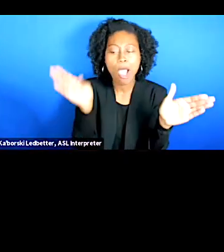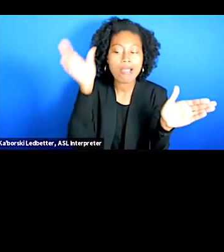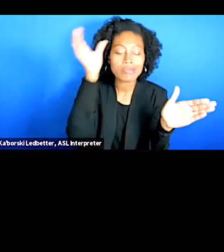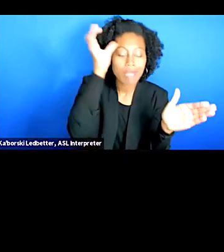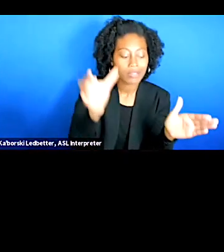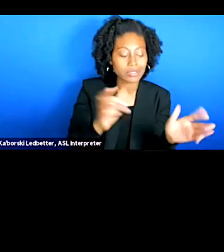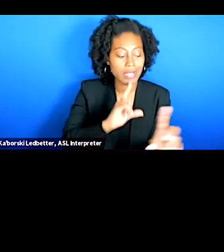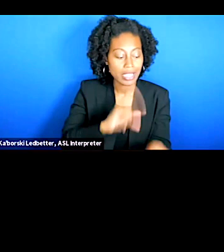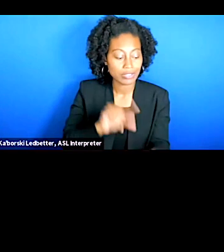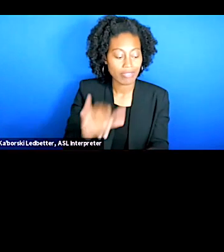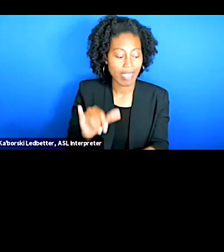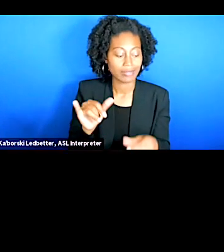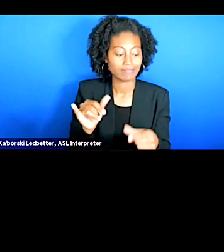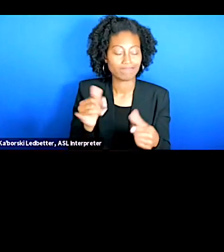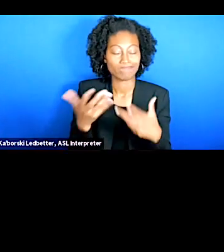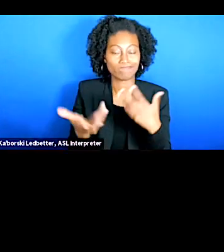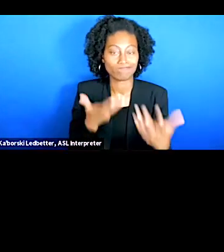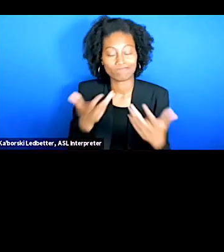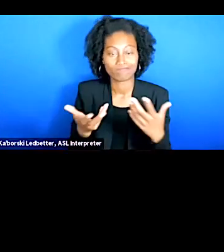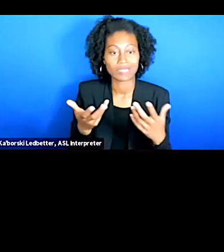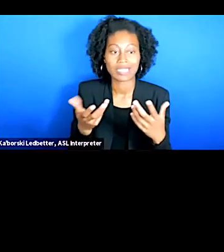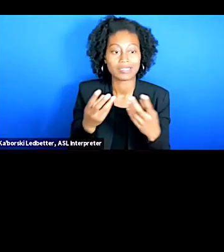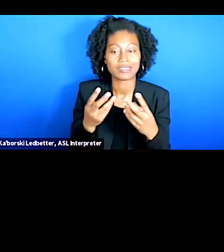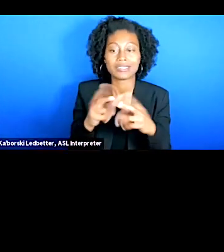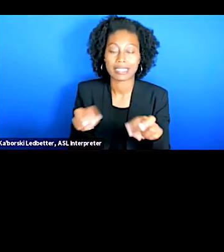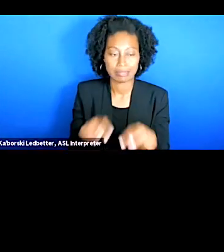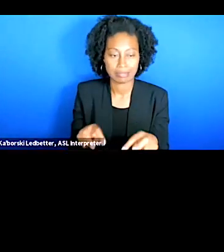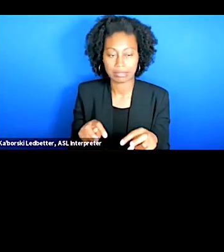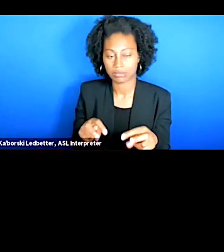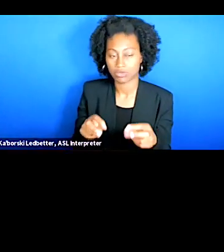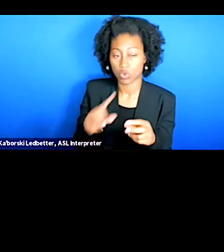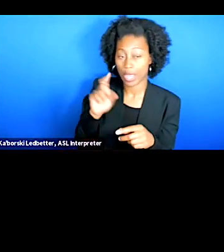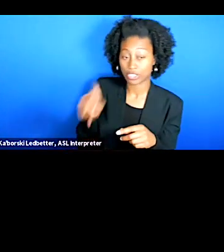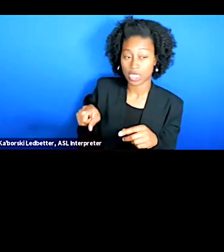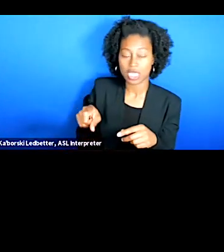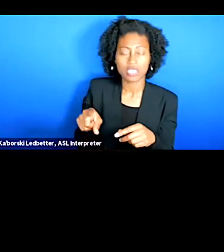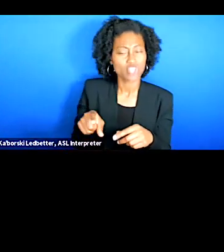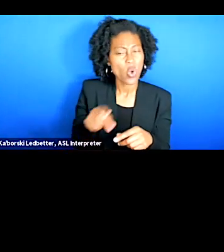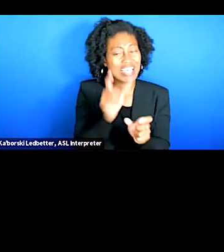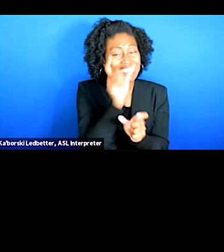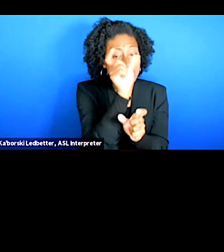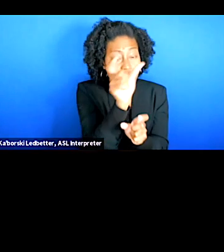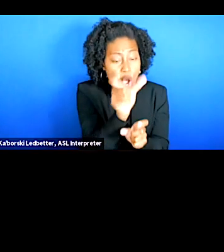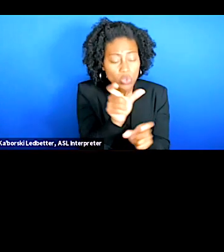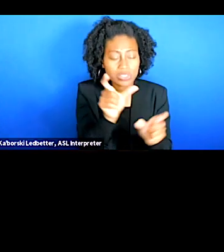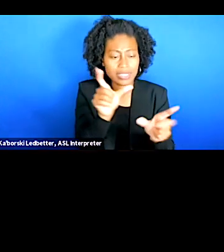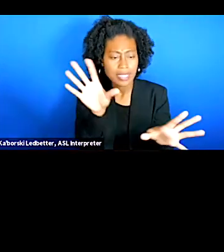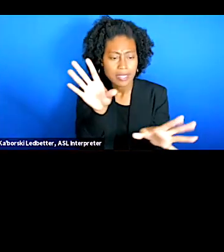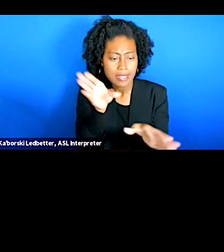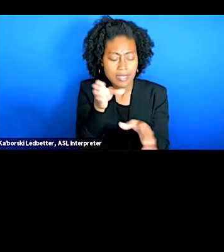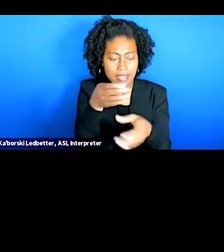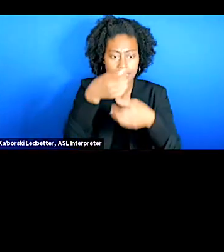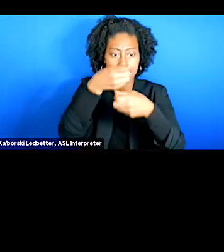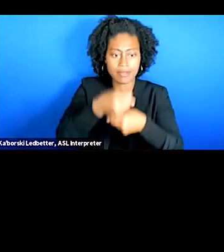of conducting thematic analysis is taking smaller codes and unifying them under a broader concept.